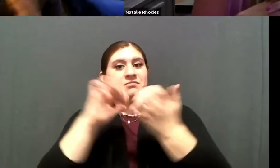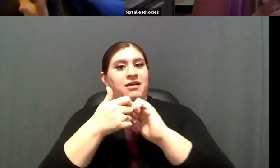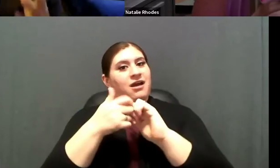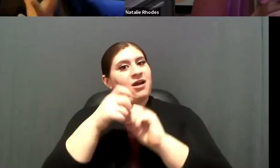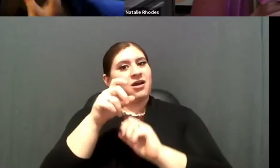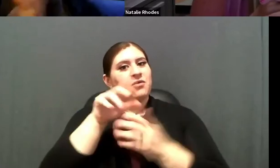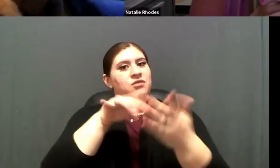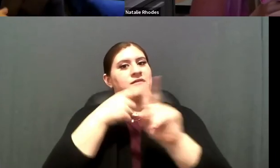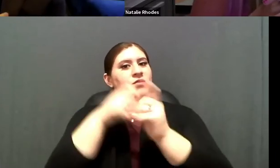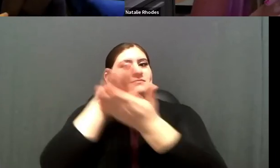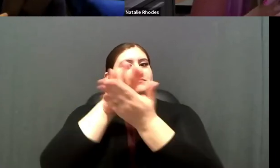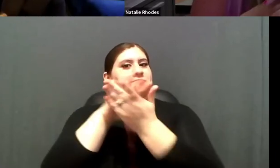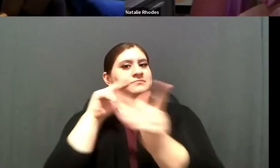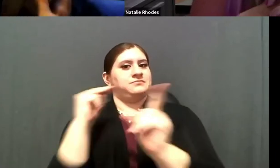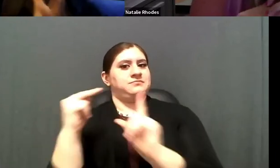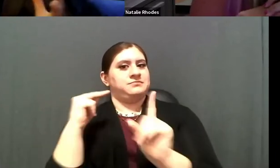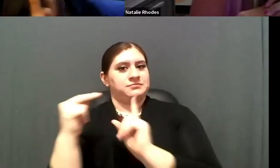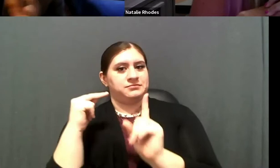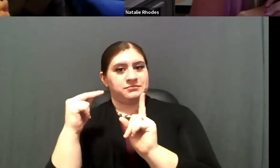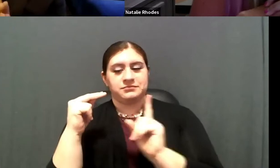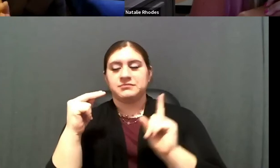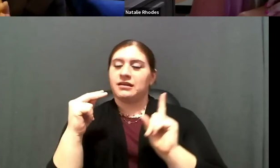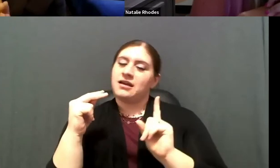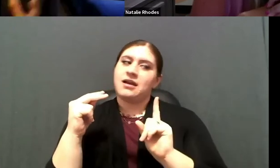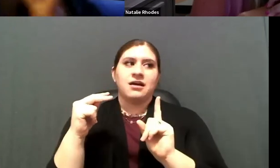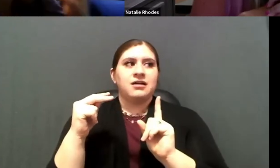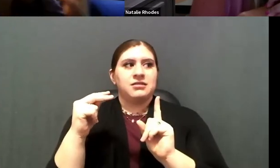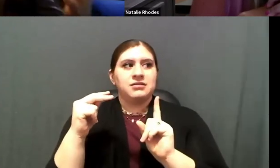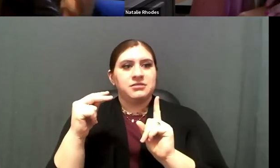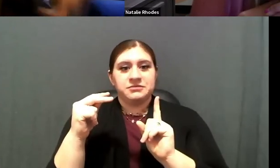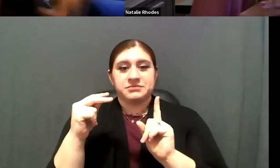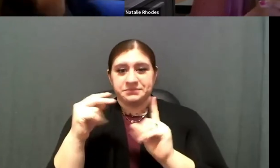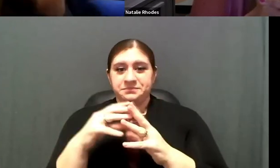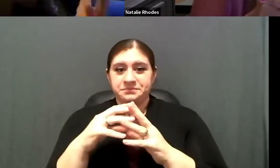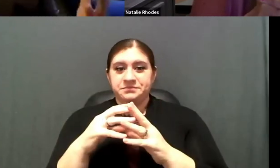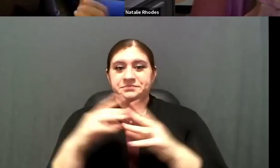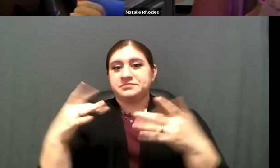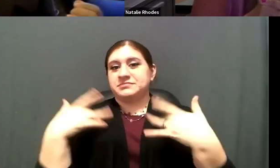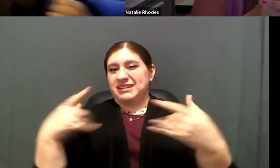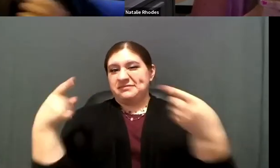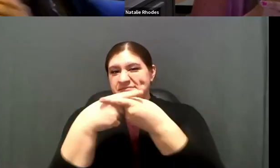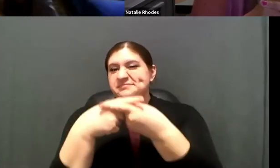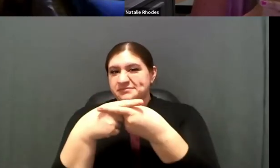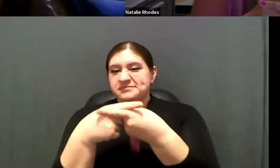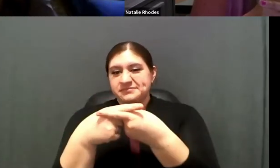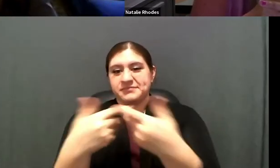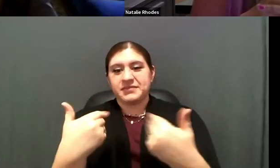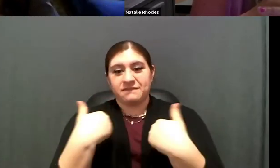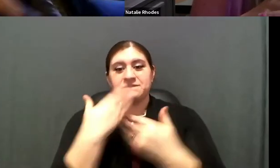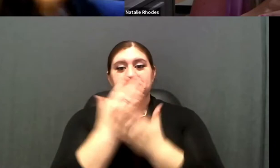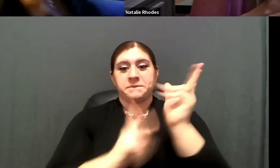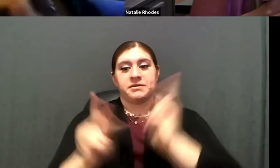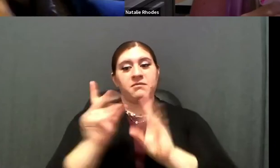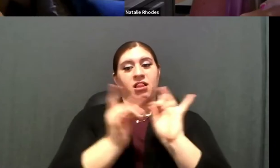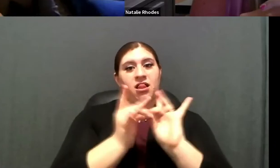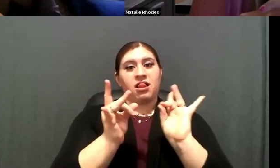a scholarly perspective, there is a conflict out there. Some people say that